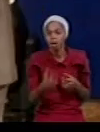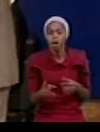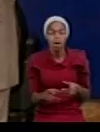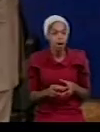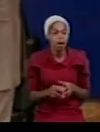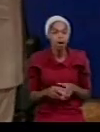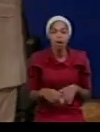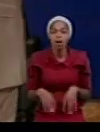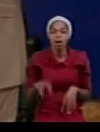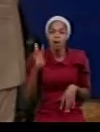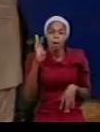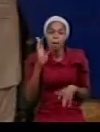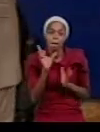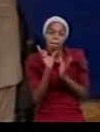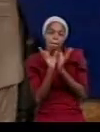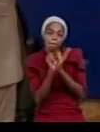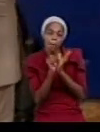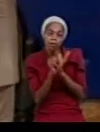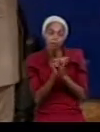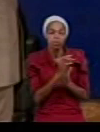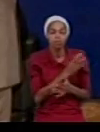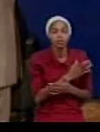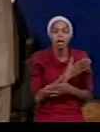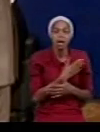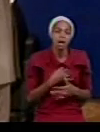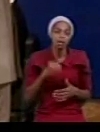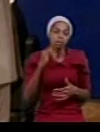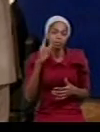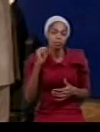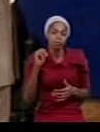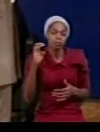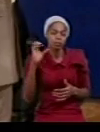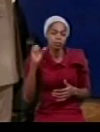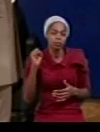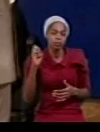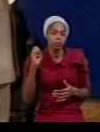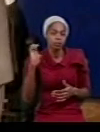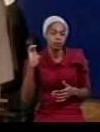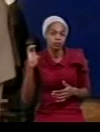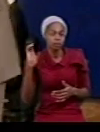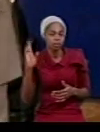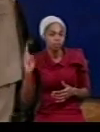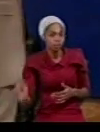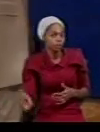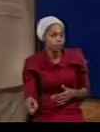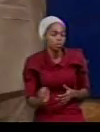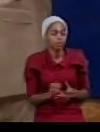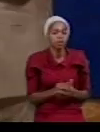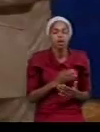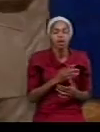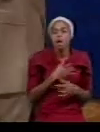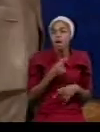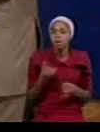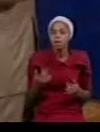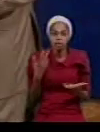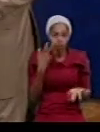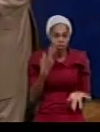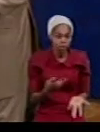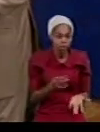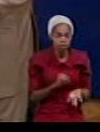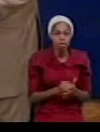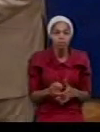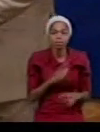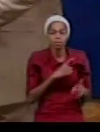did not give any particular description as to what qualifies the bird, but he identified about